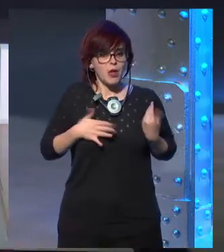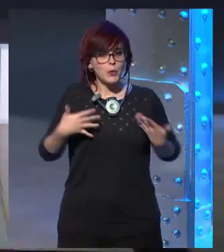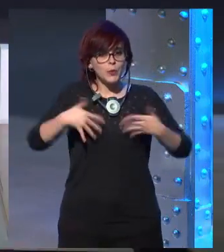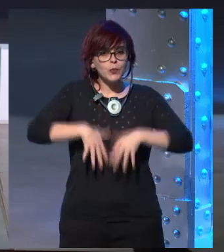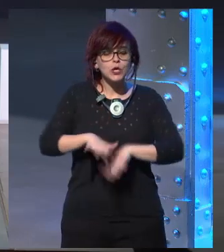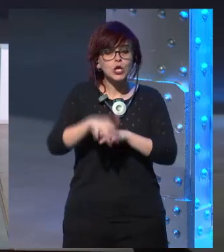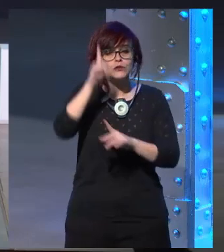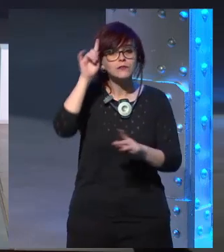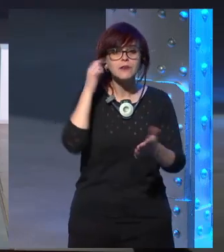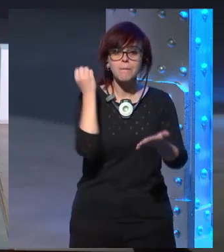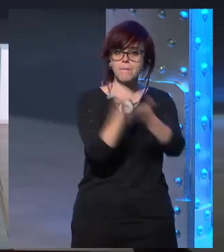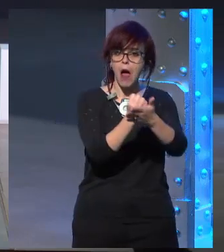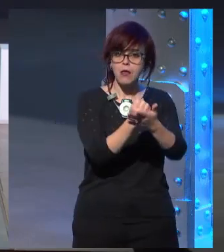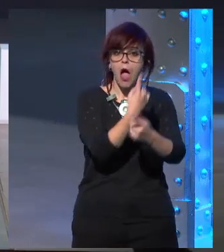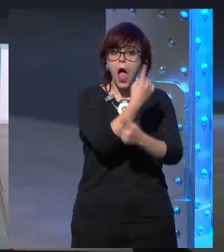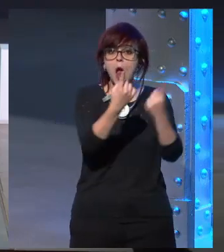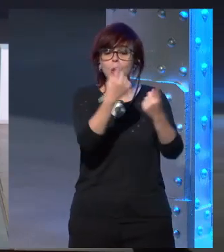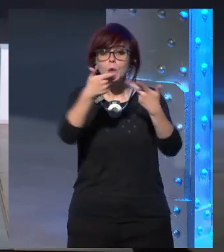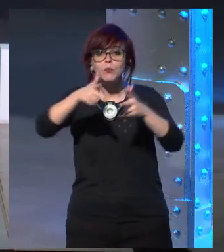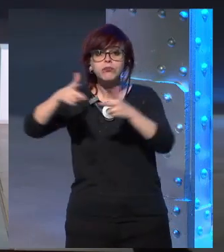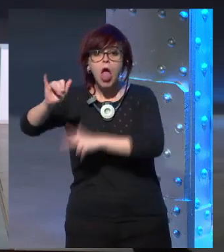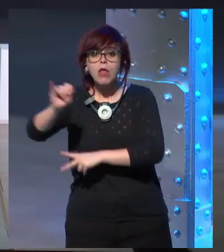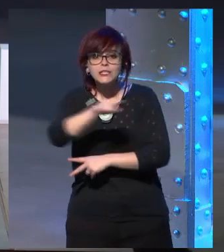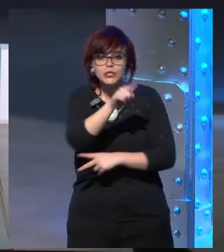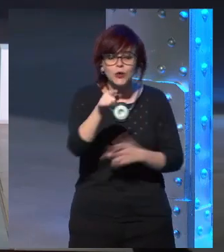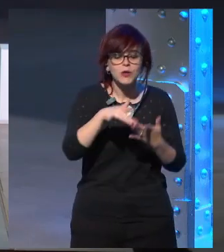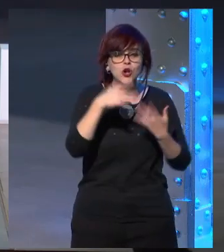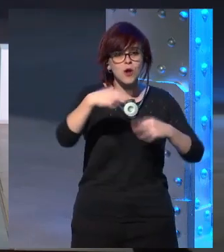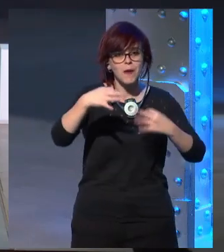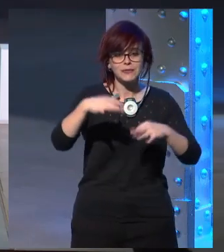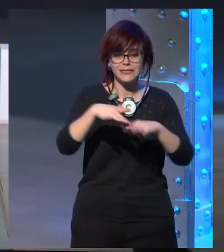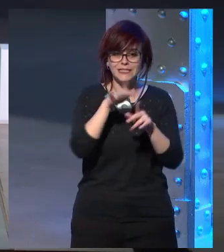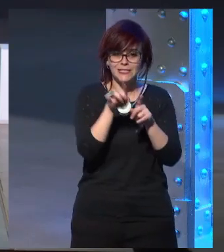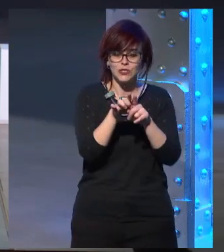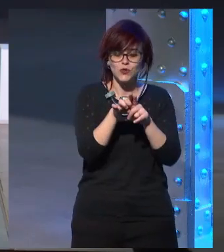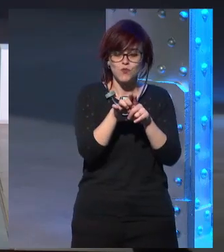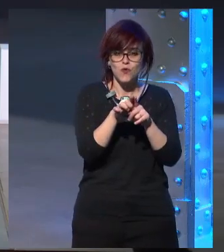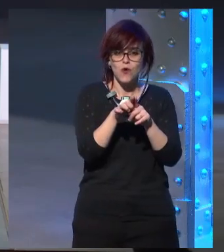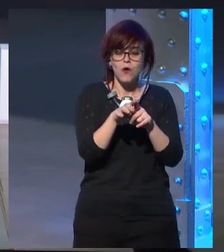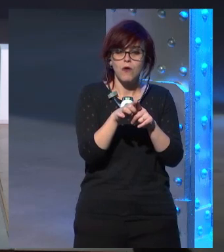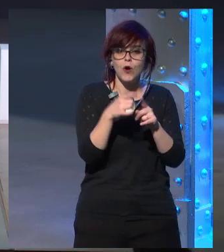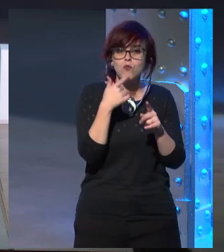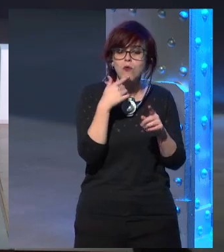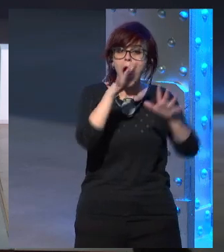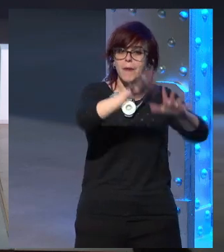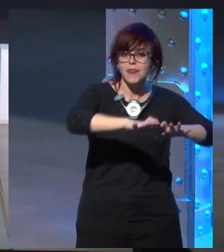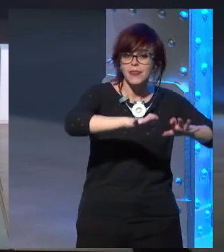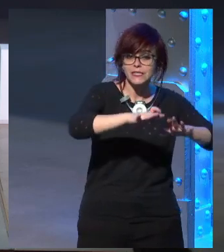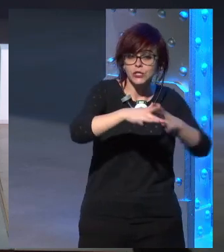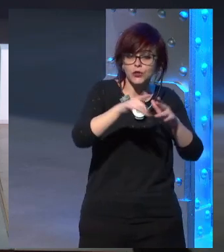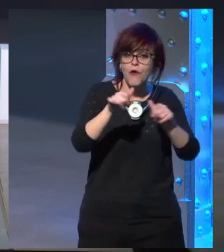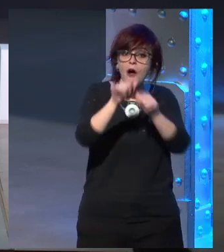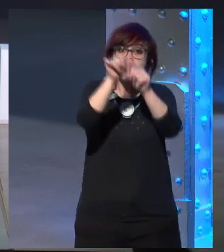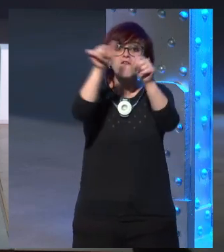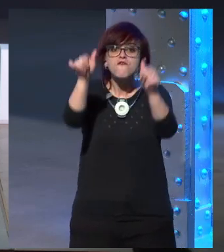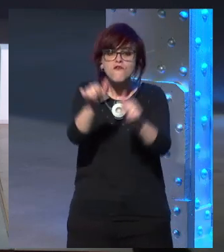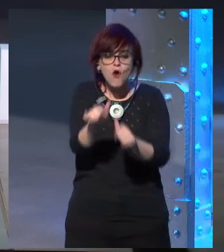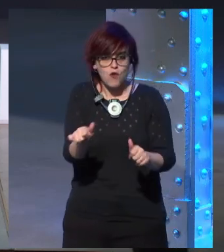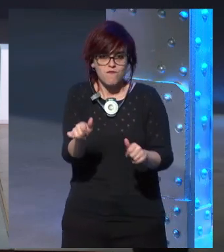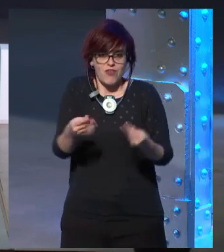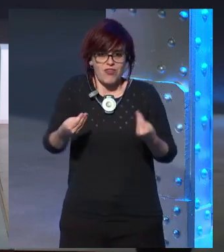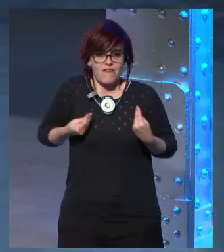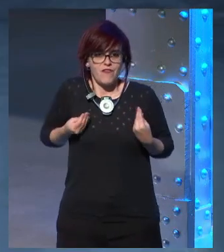talk about learning as a lifestyle. It just needs to be a part of everything that you do. So the only way to begin to, I think, have